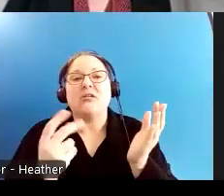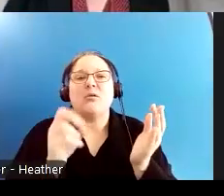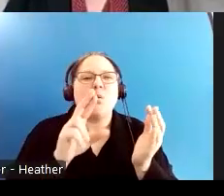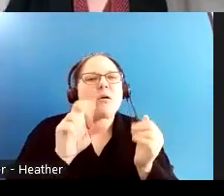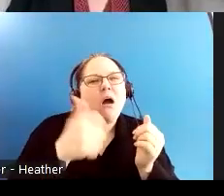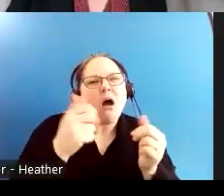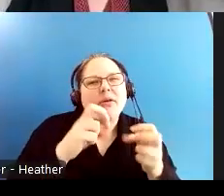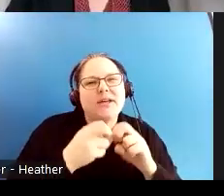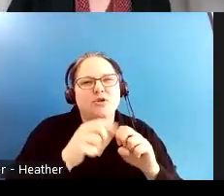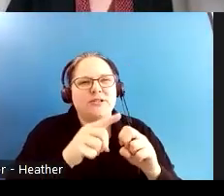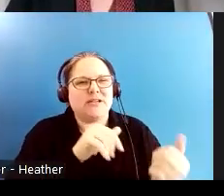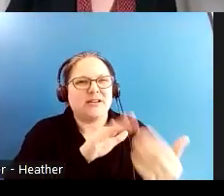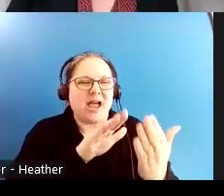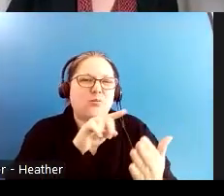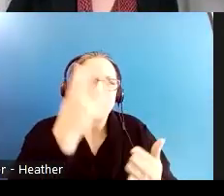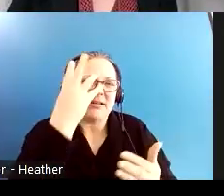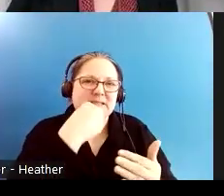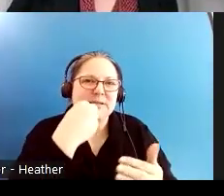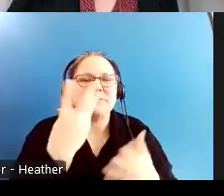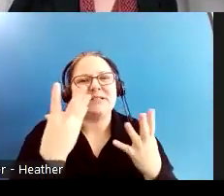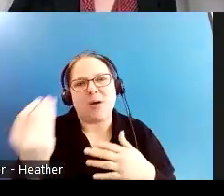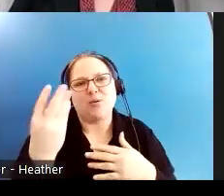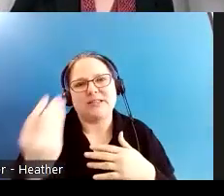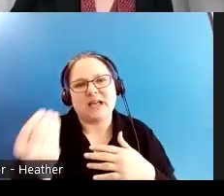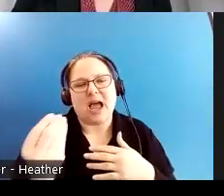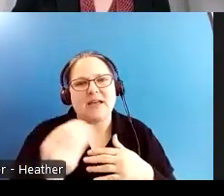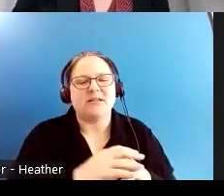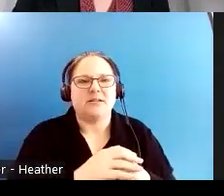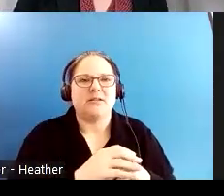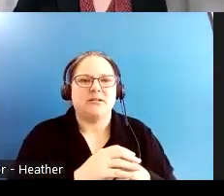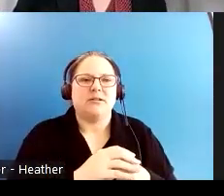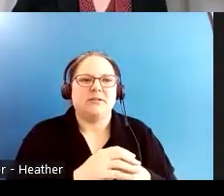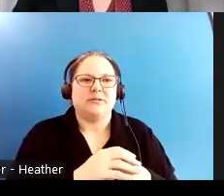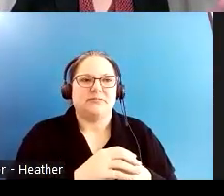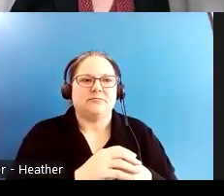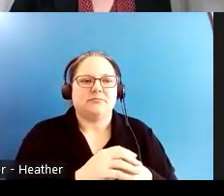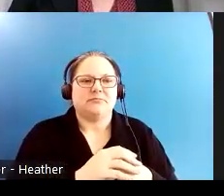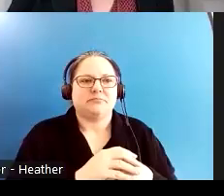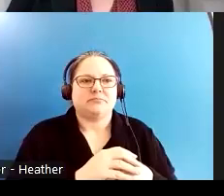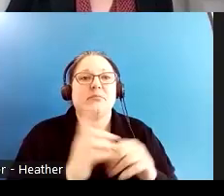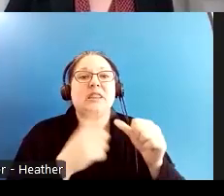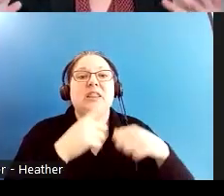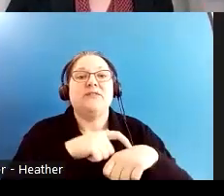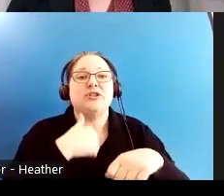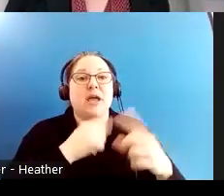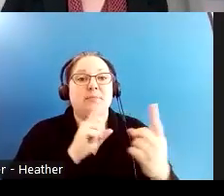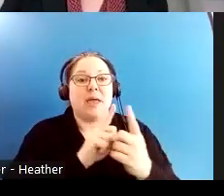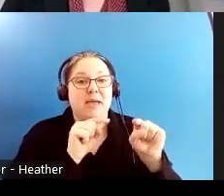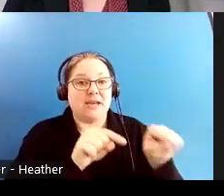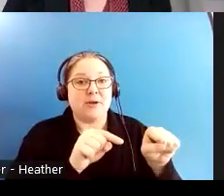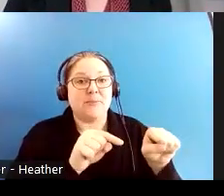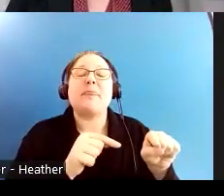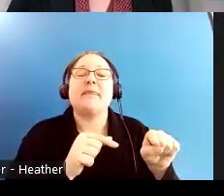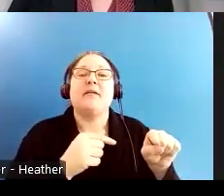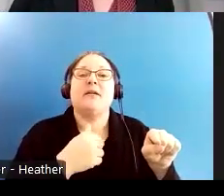he encountered while he was sleeping outside on the street in a bus stop. First time I met him, I was doing outreach to a